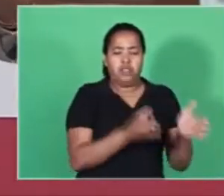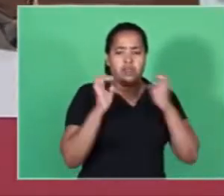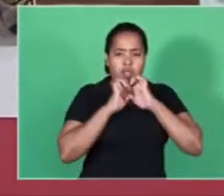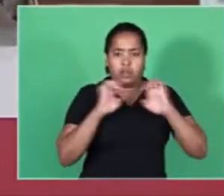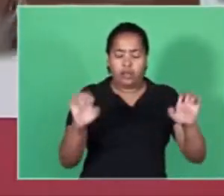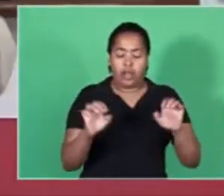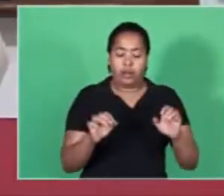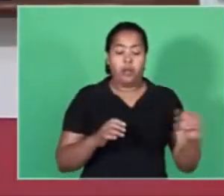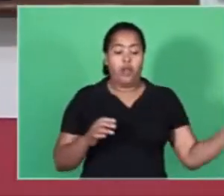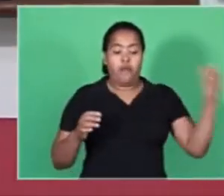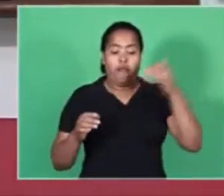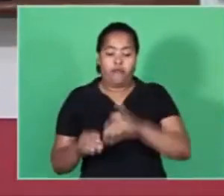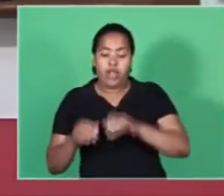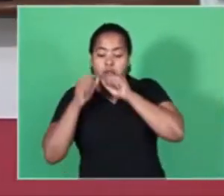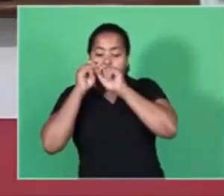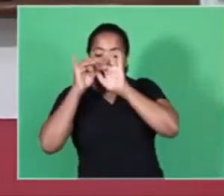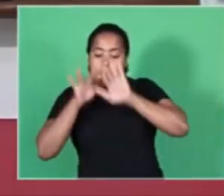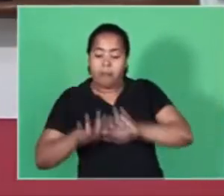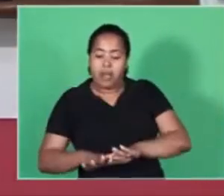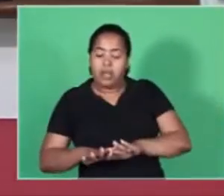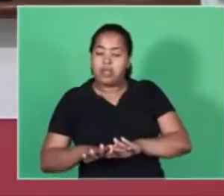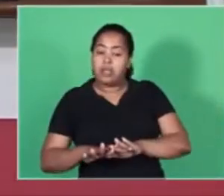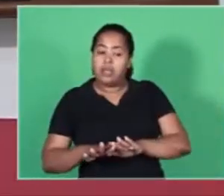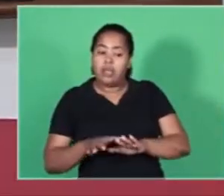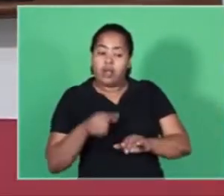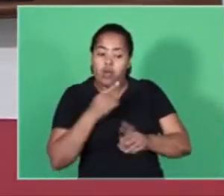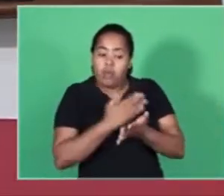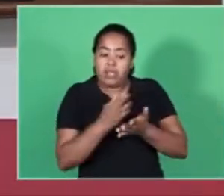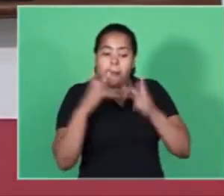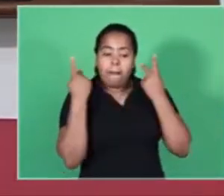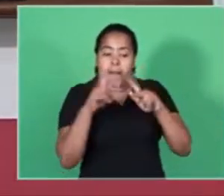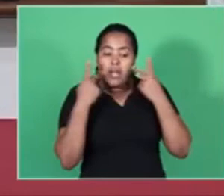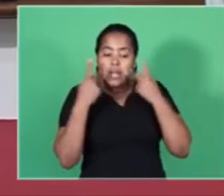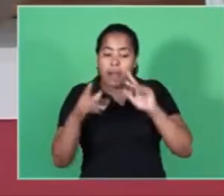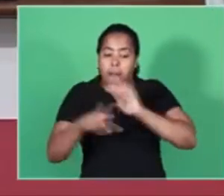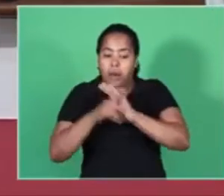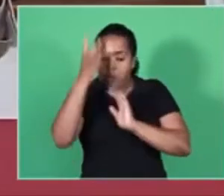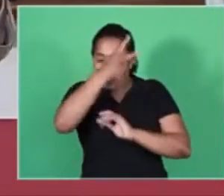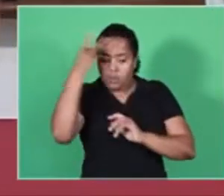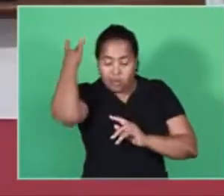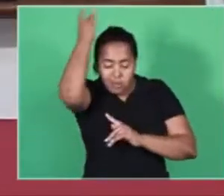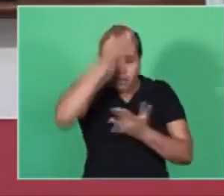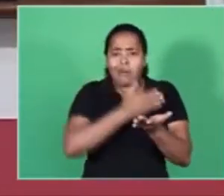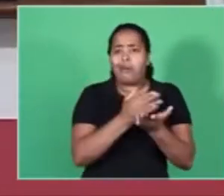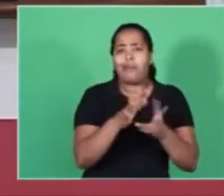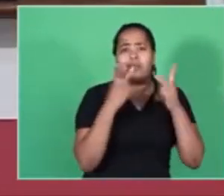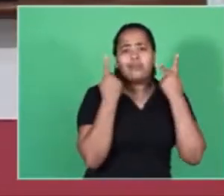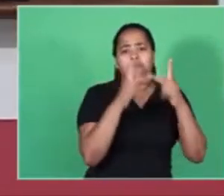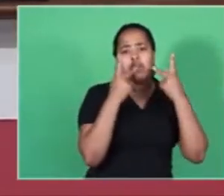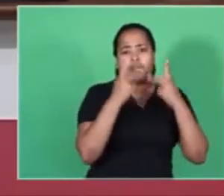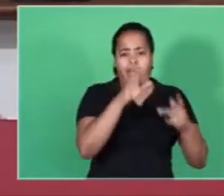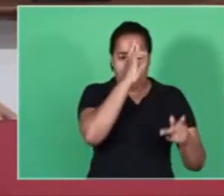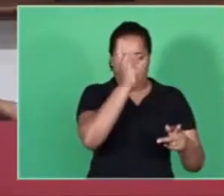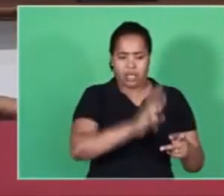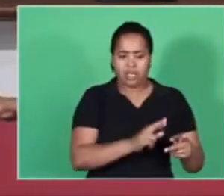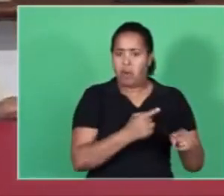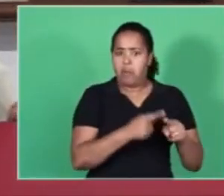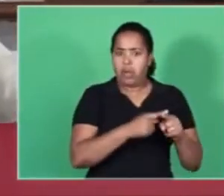When he comes, he receives a blessing, but instead of preaching, which is of the Spirit, he preaches what's in reason. It's easier.